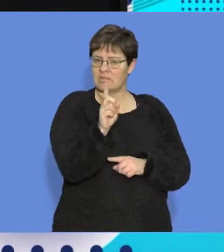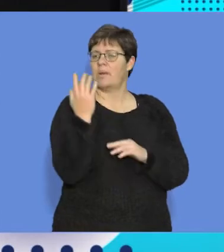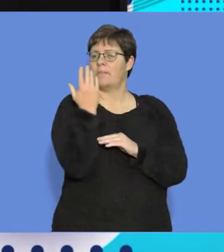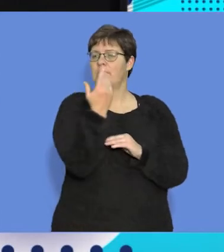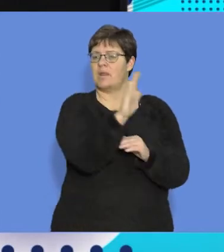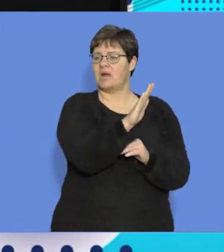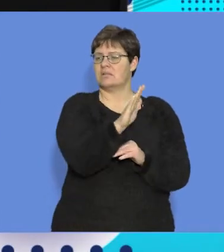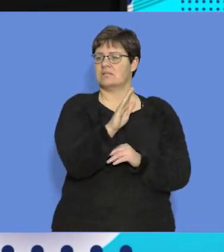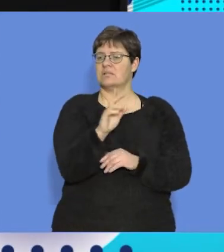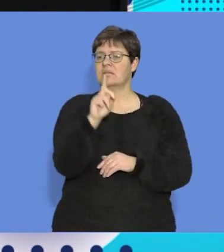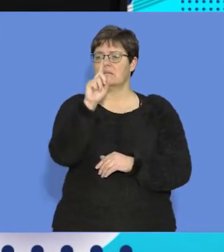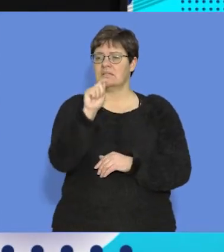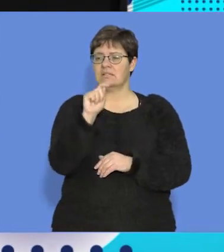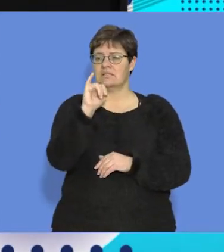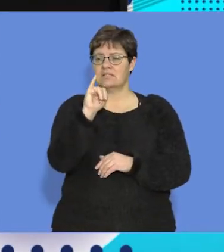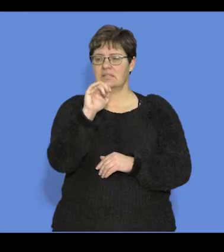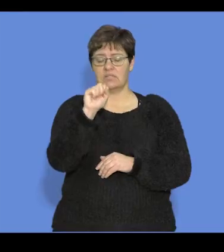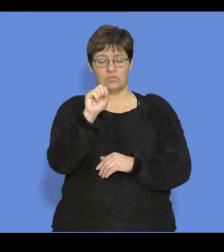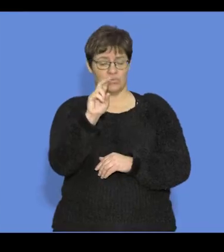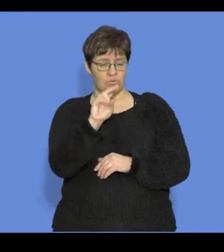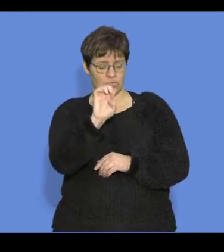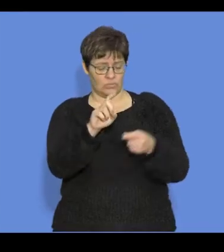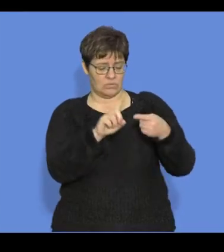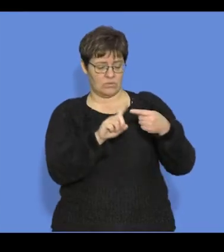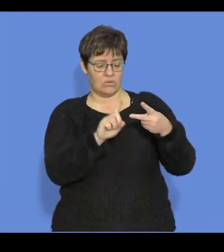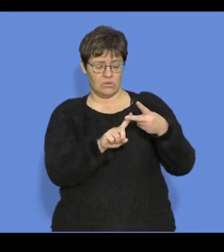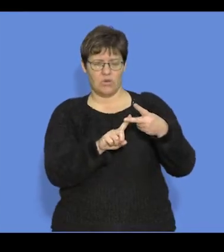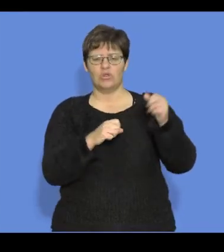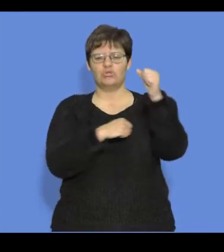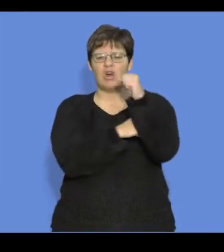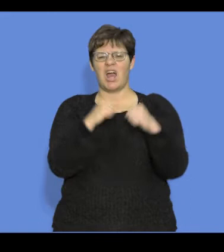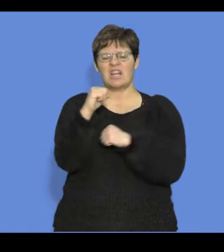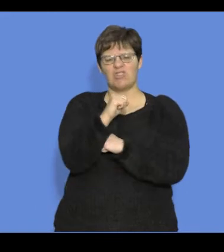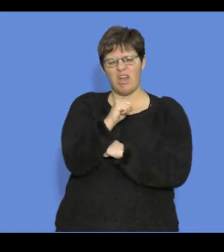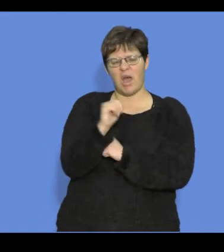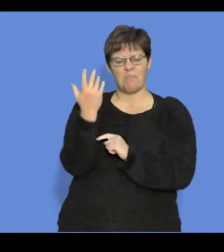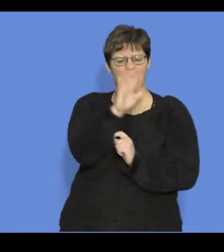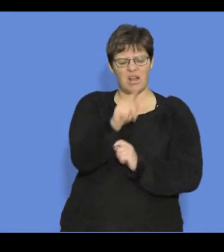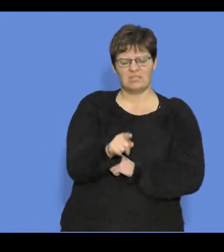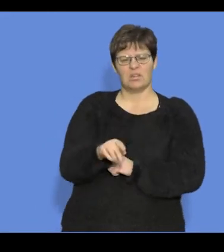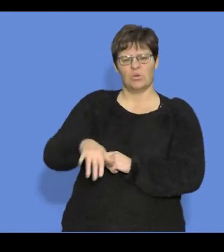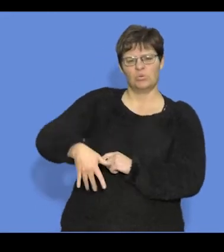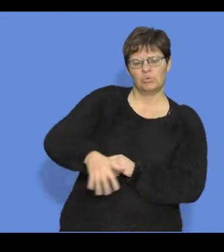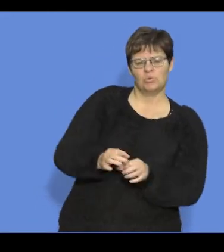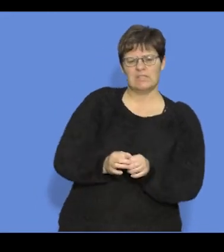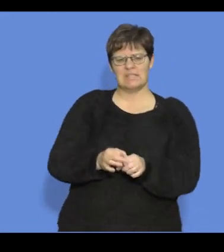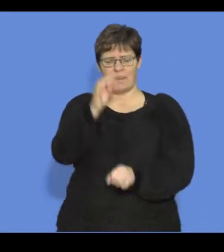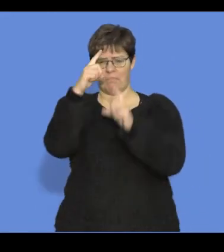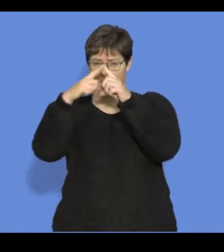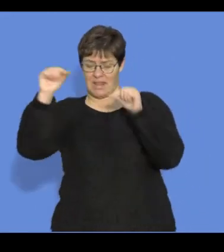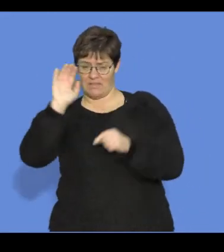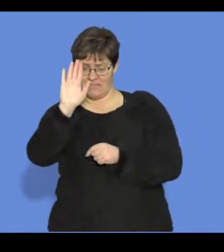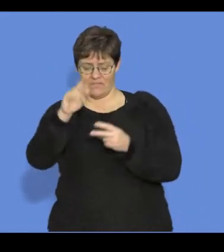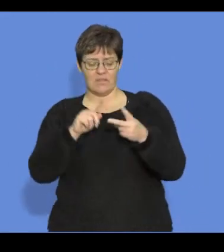tissues, then plant parts, the structure of roots, stems and leaves. Then we're going to be looking at